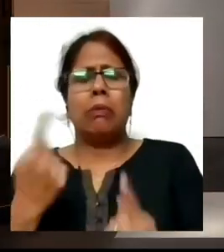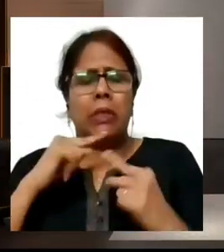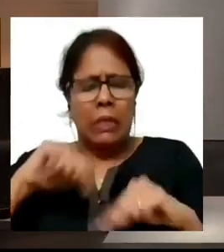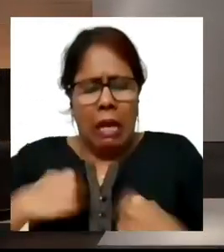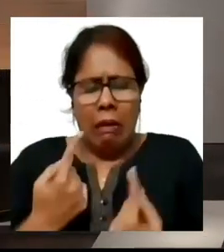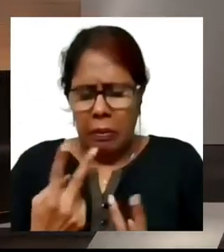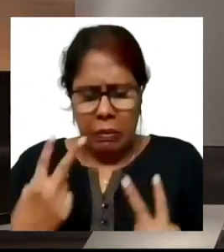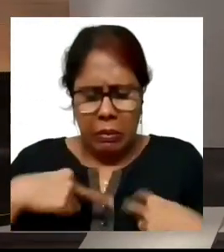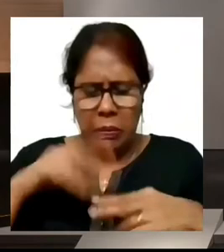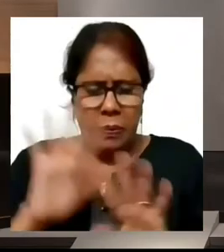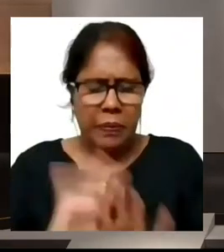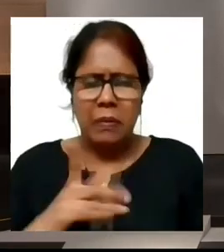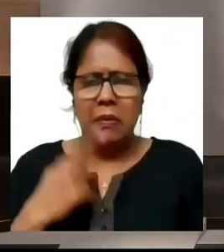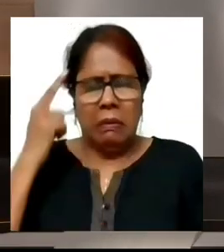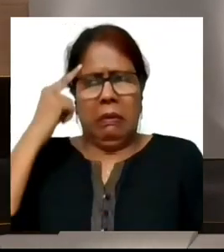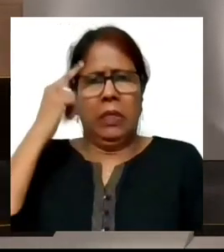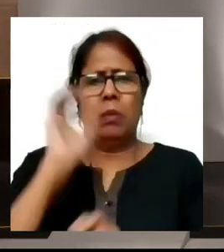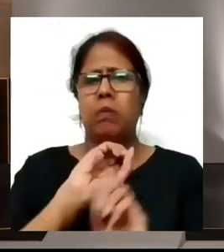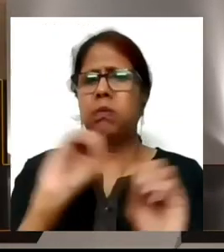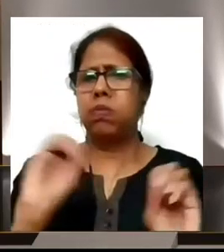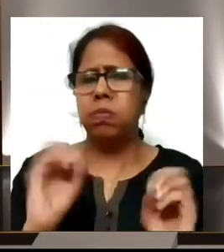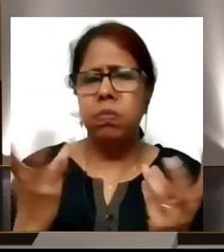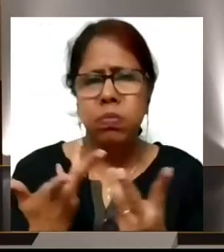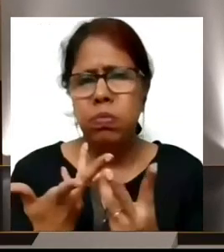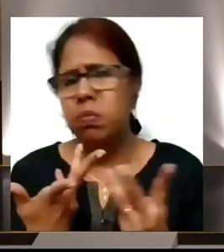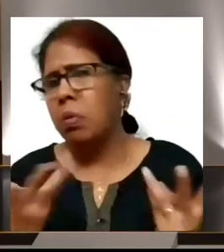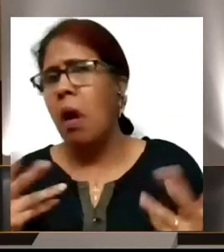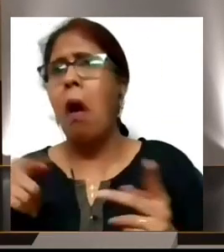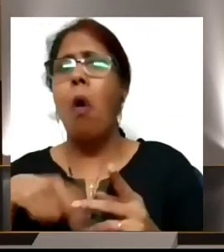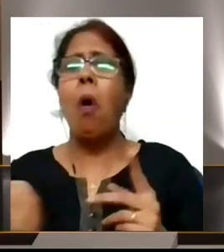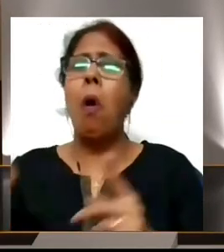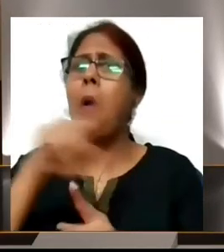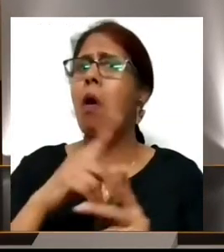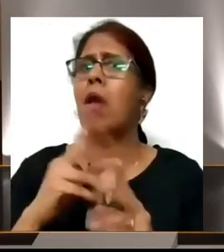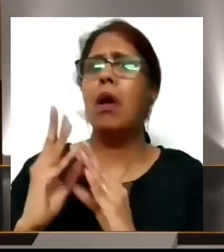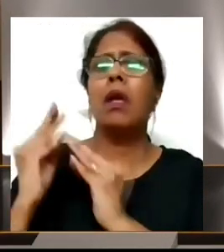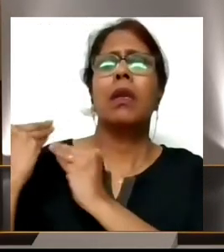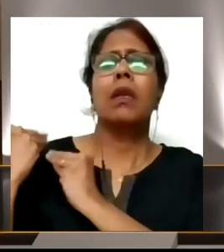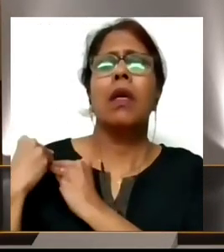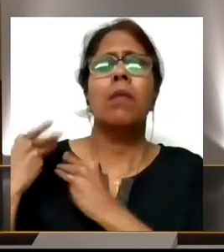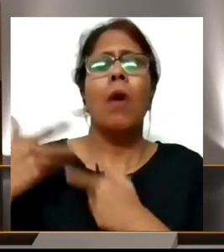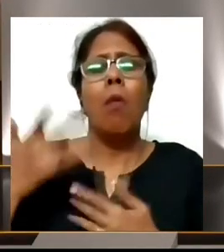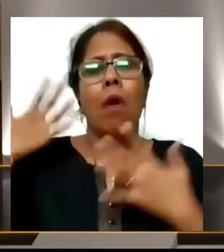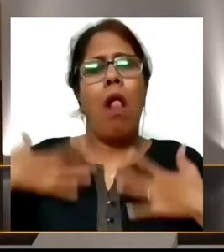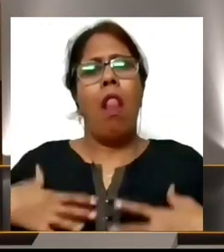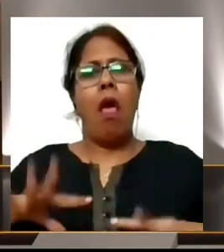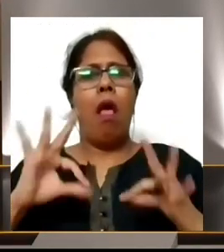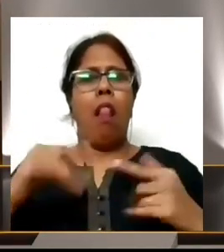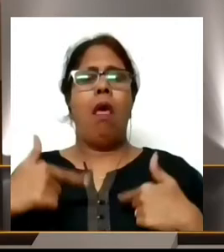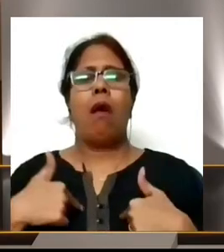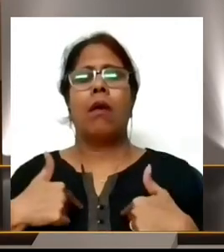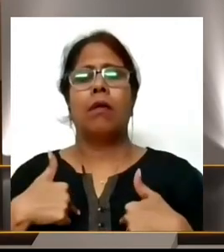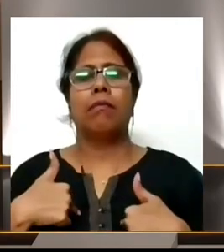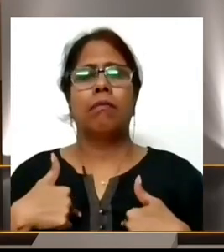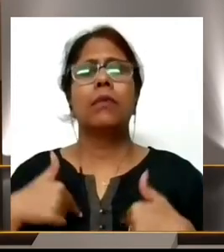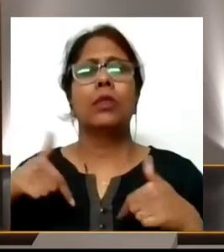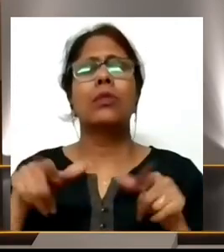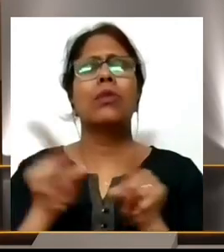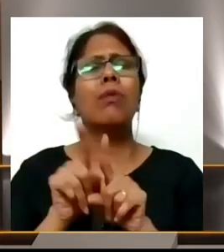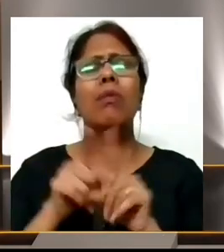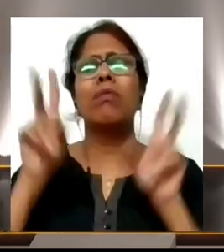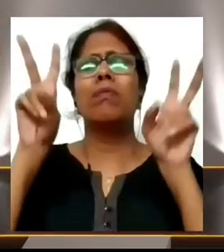don't recognize, has a role to play when it comes to well-being. So what is